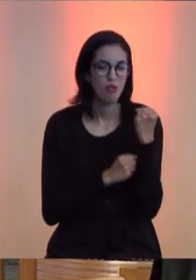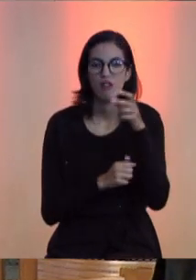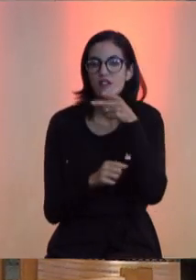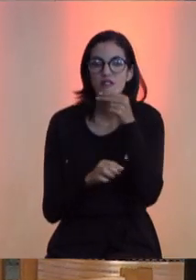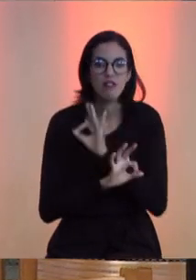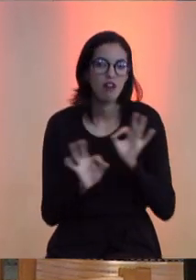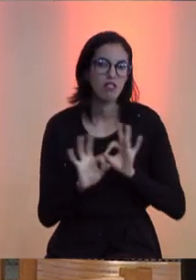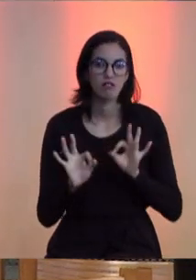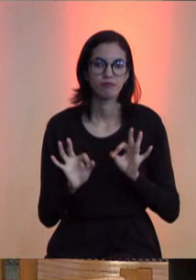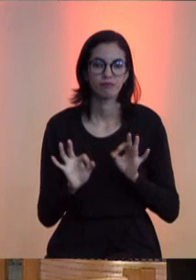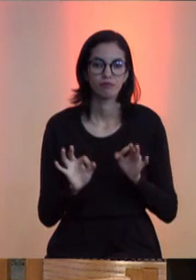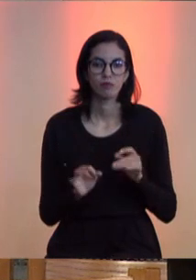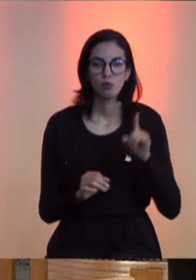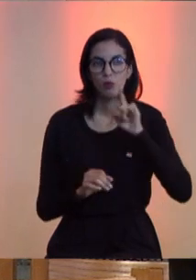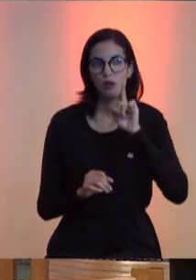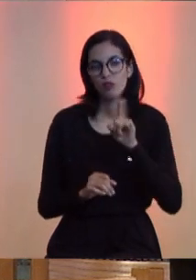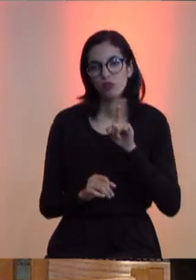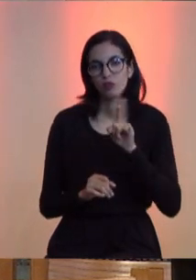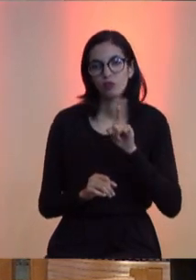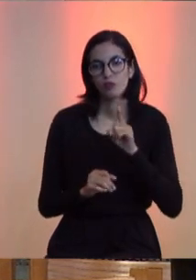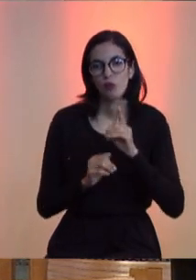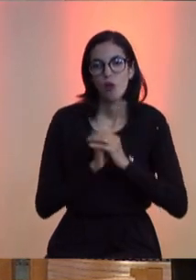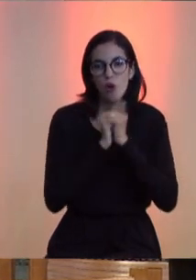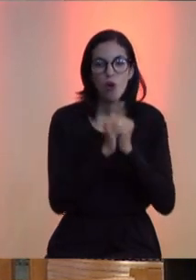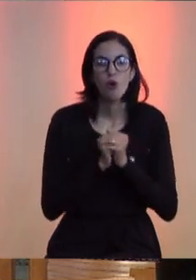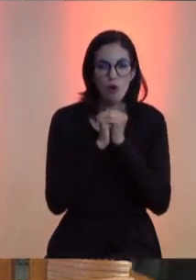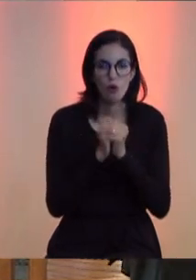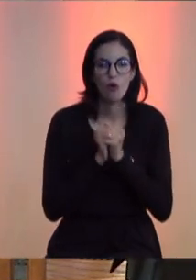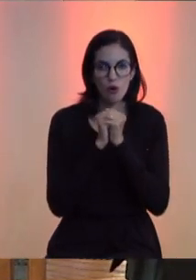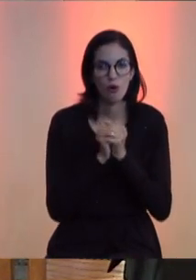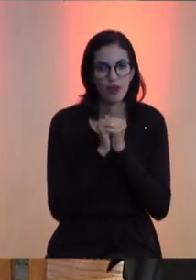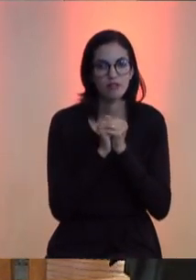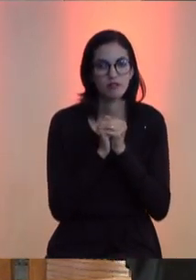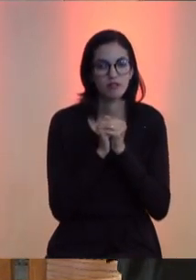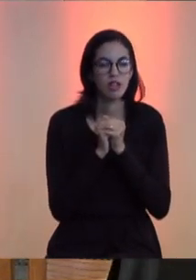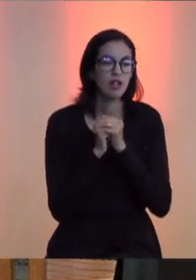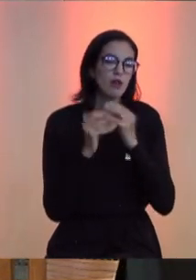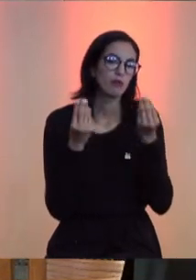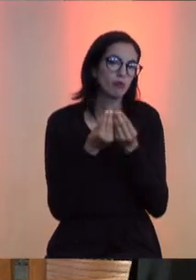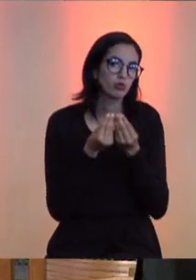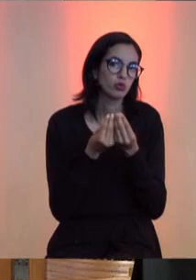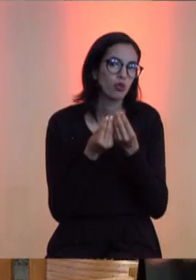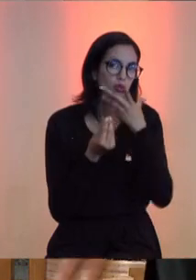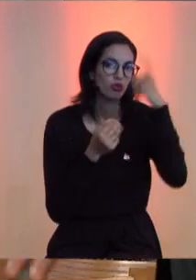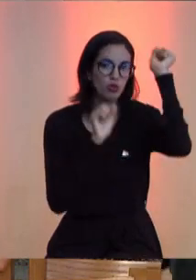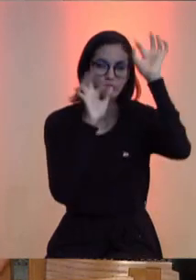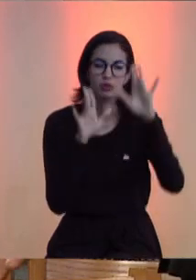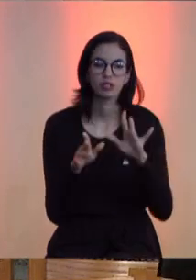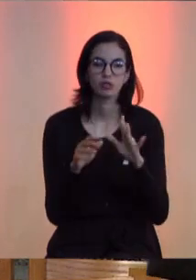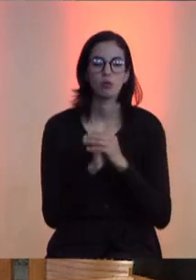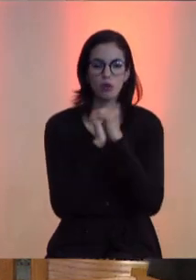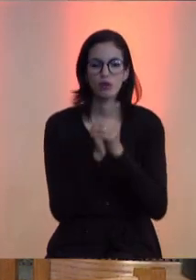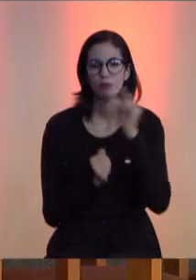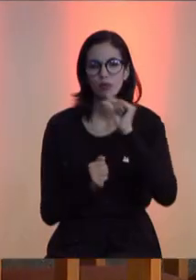get little power. Cuando tú oras poquito, recibes poco when poder. You don't pray, you don't pray, there's no power. Cuando no